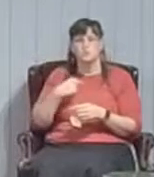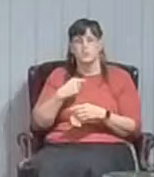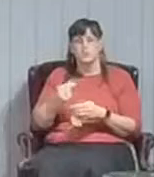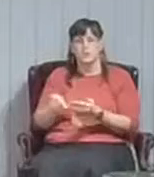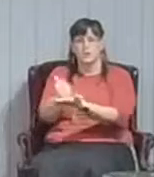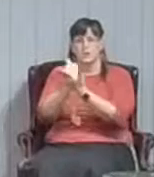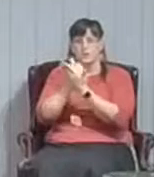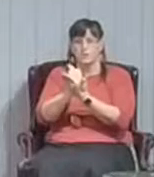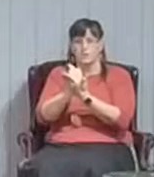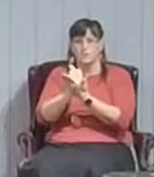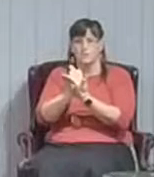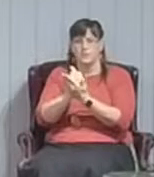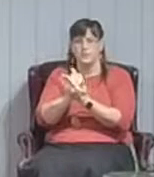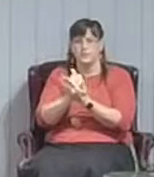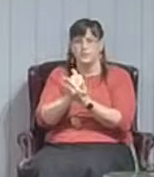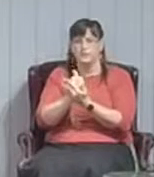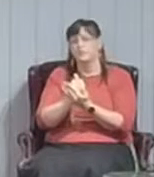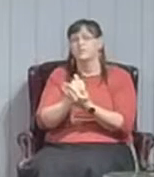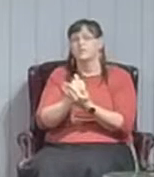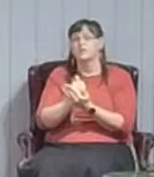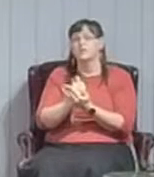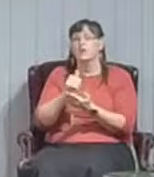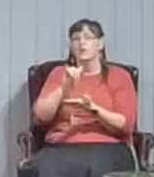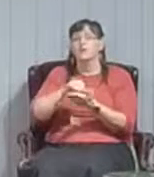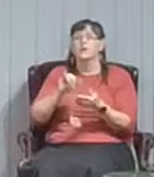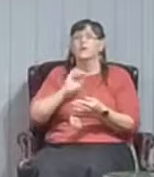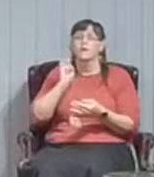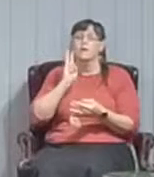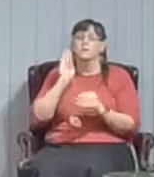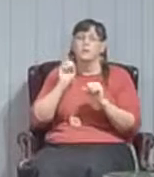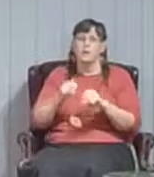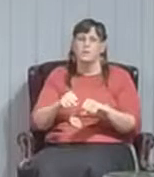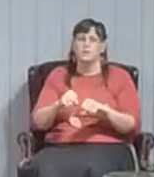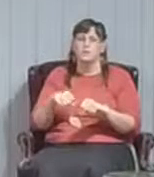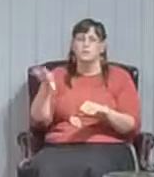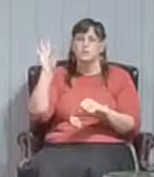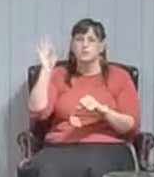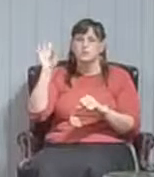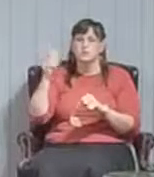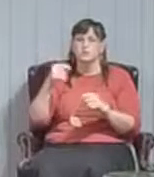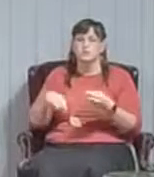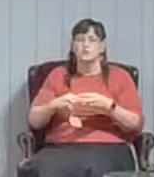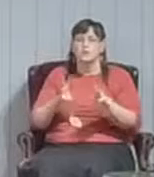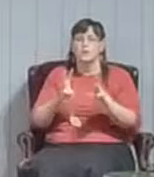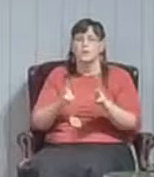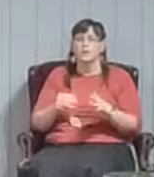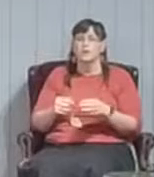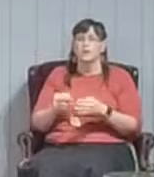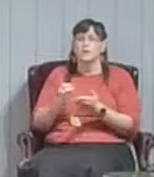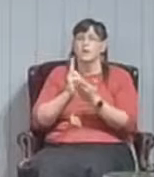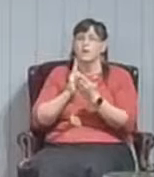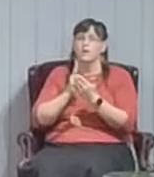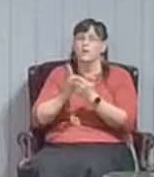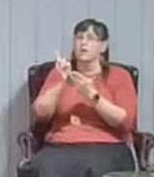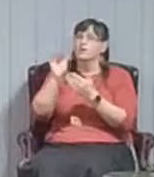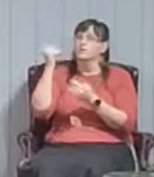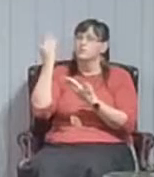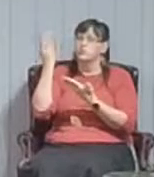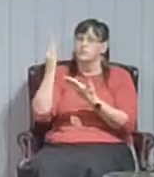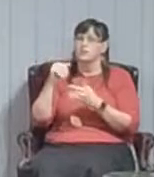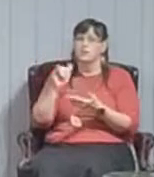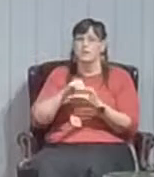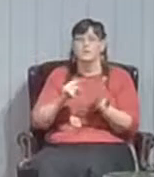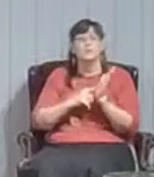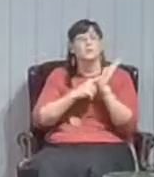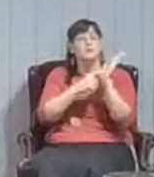God, that I'll be able to bring this message in a way that honors you, Lord. And Father, and that's